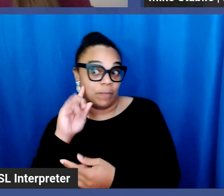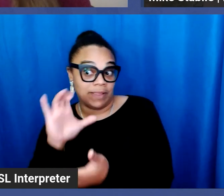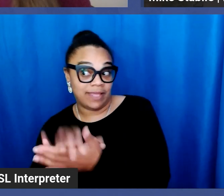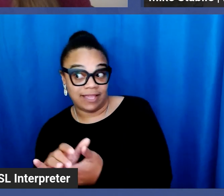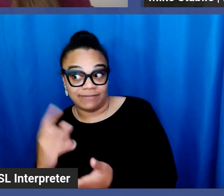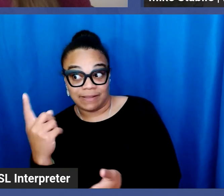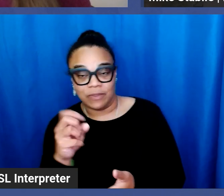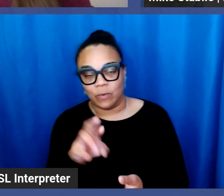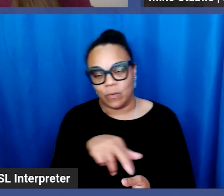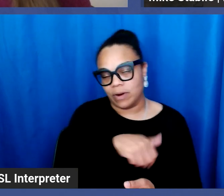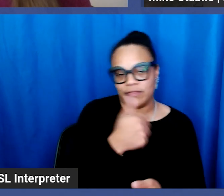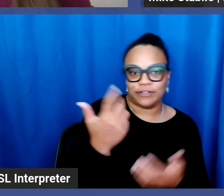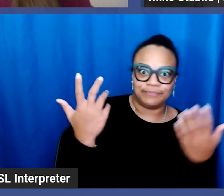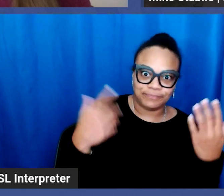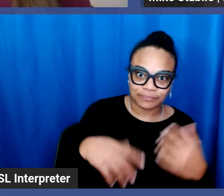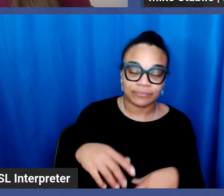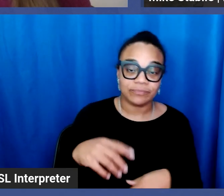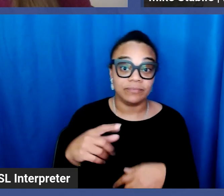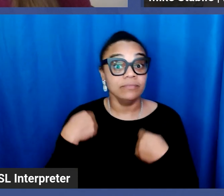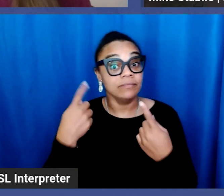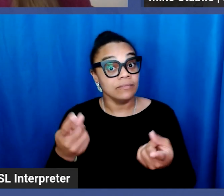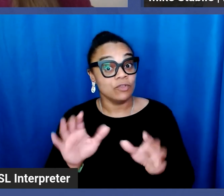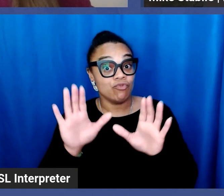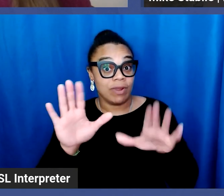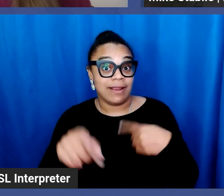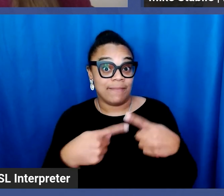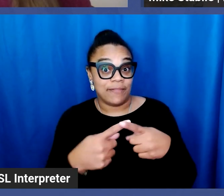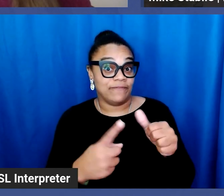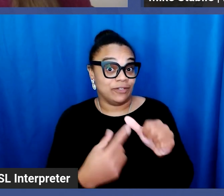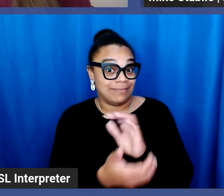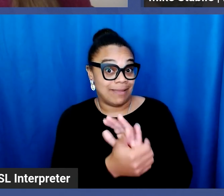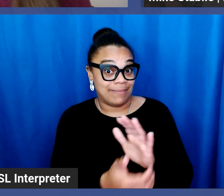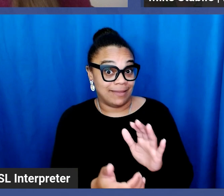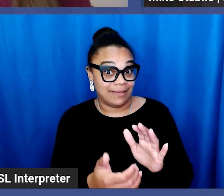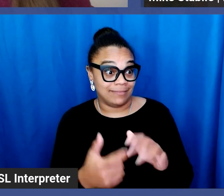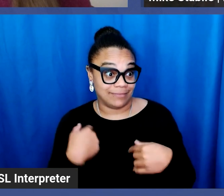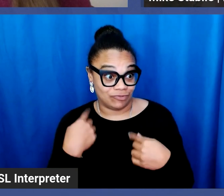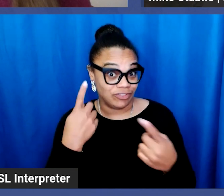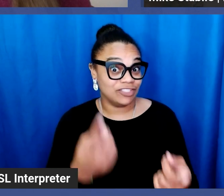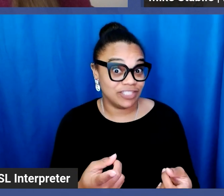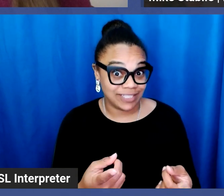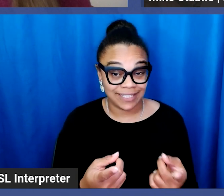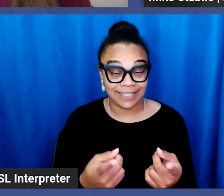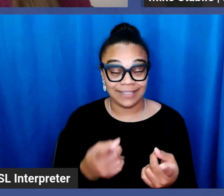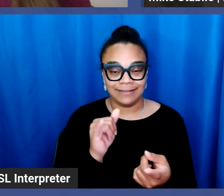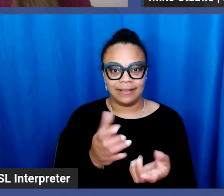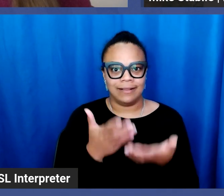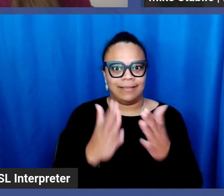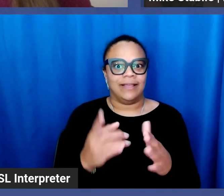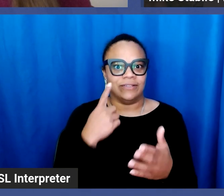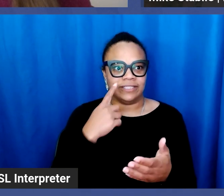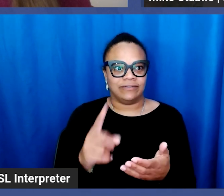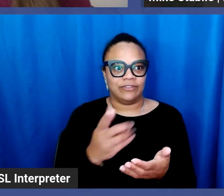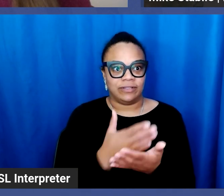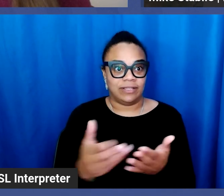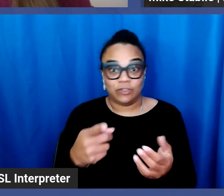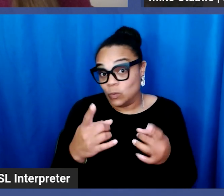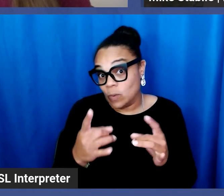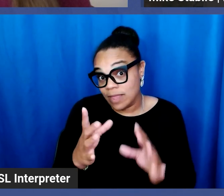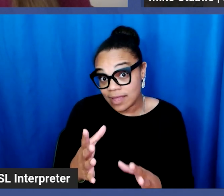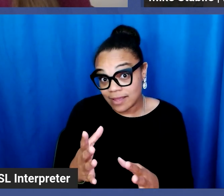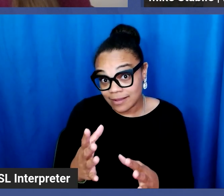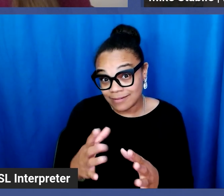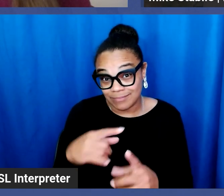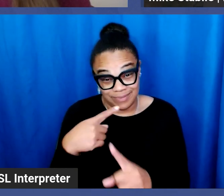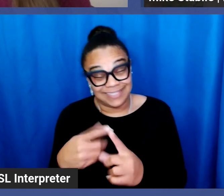another. And what has been, great about the First Amendment traditionally is that it allows for stuff that you don't like, right?